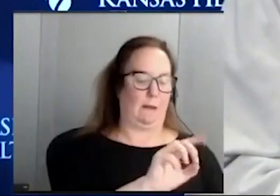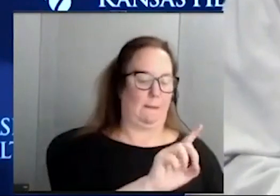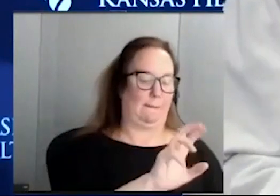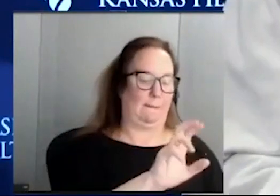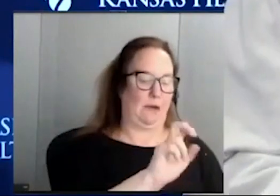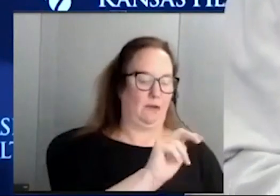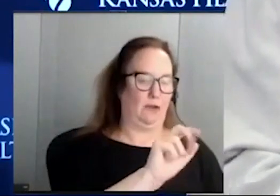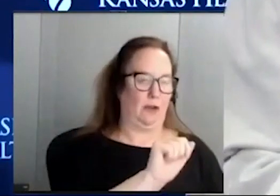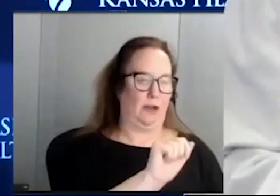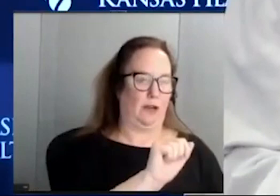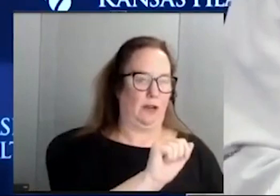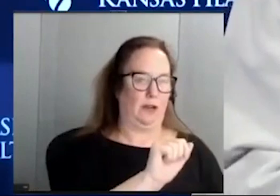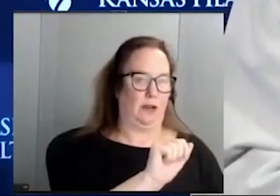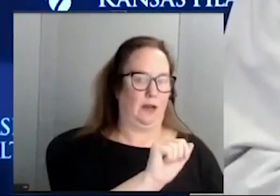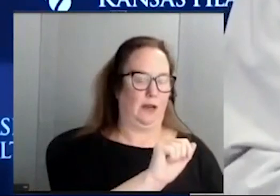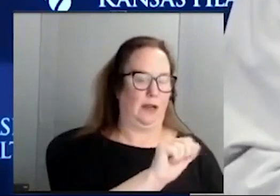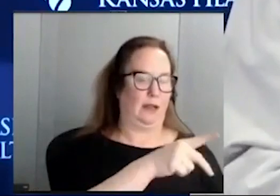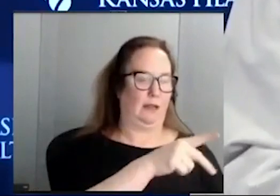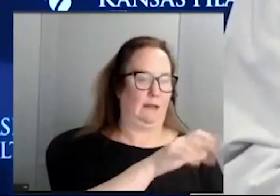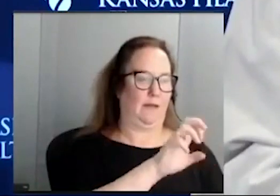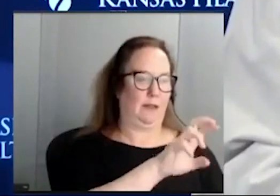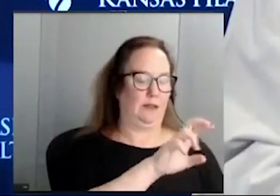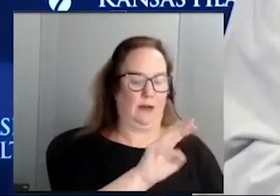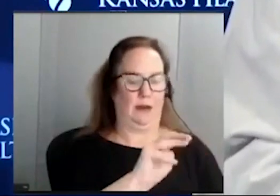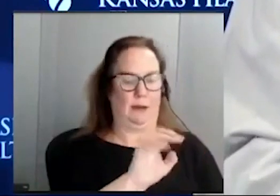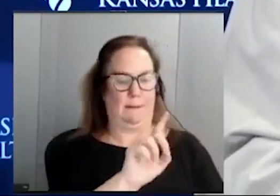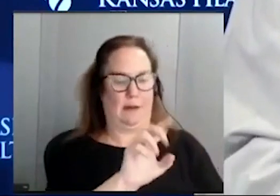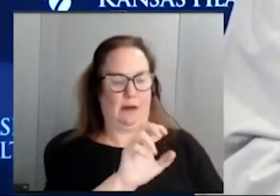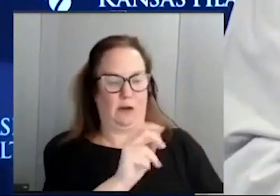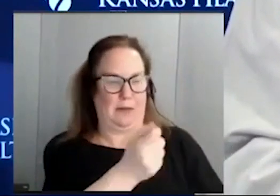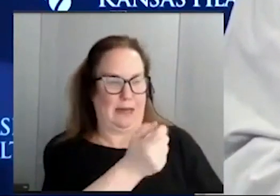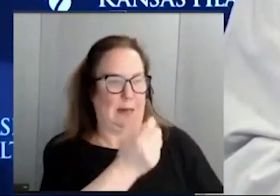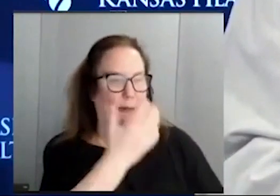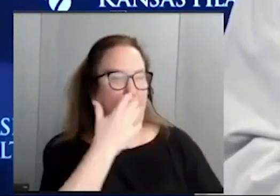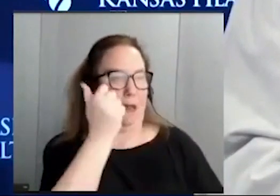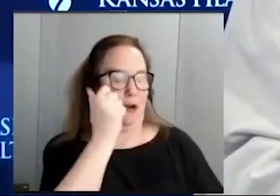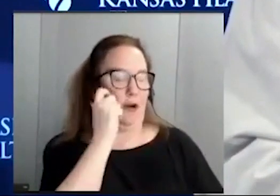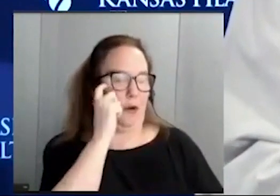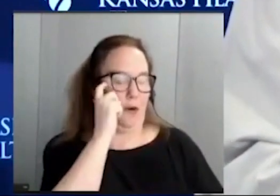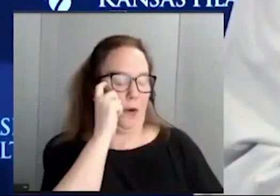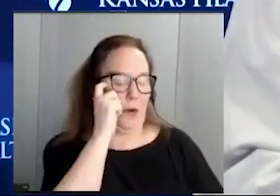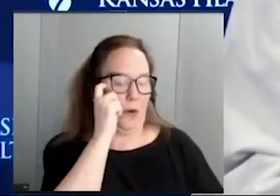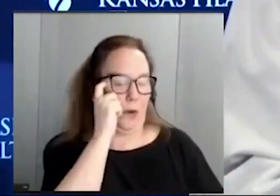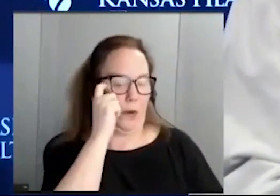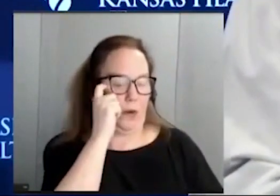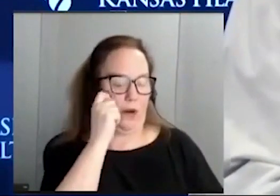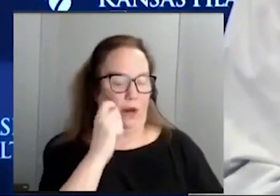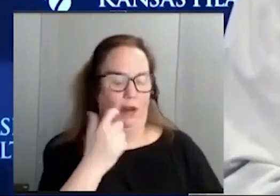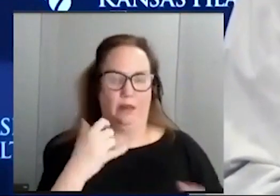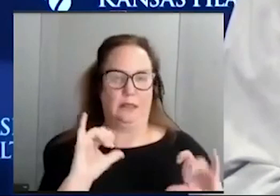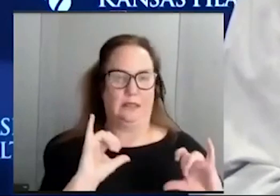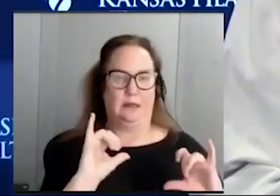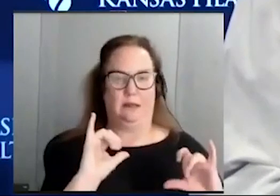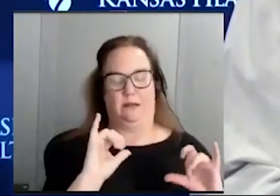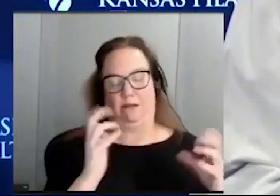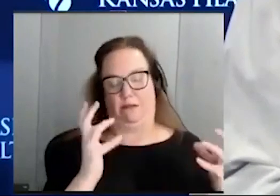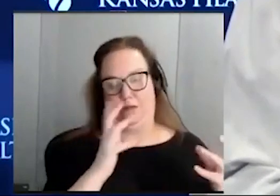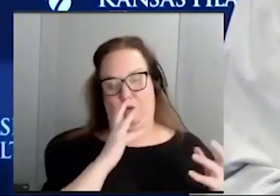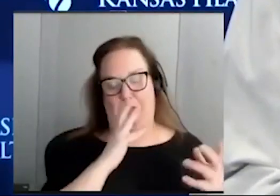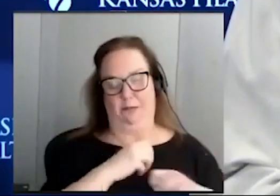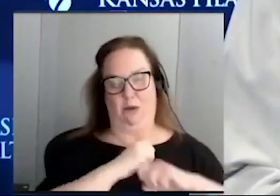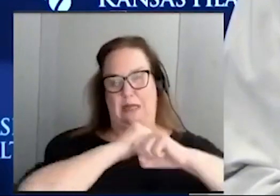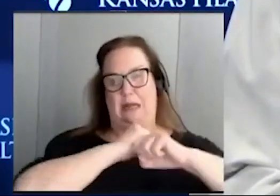little better in some categories. But at the end of the day, I think, Hawk, you're still well protected